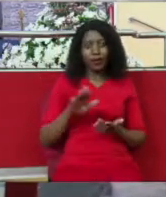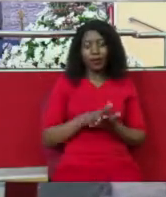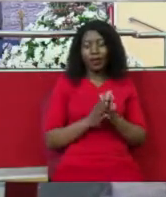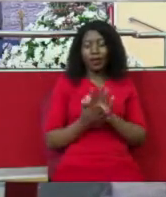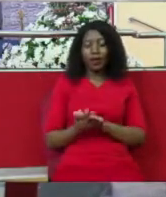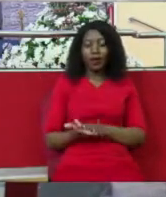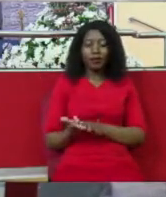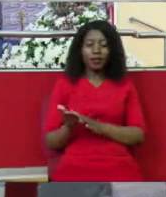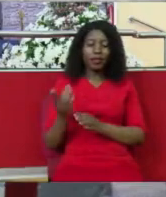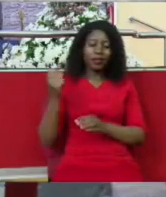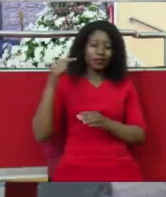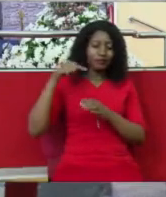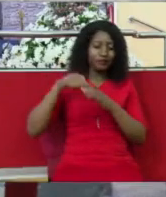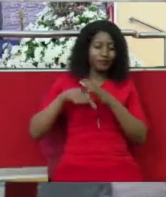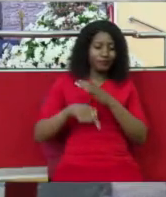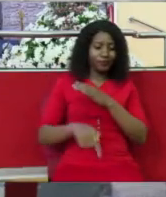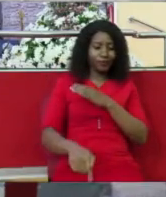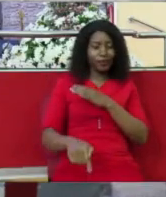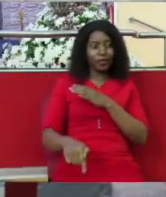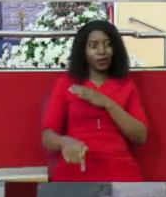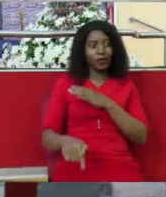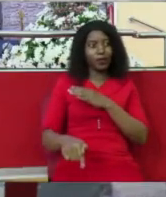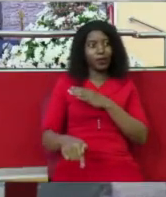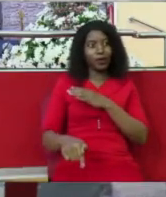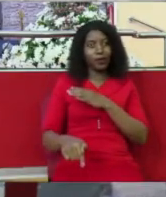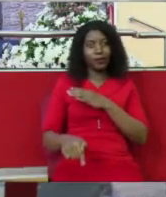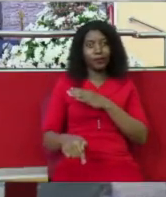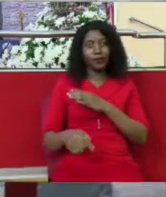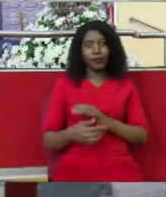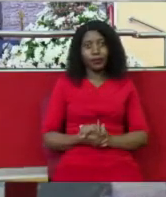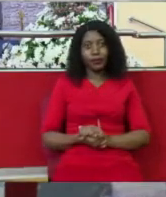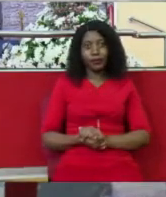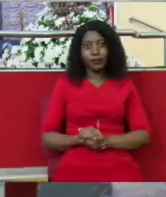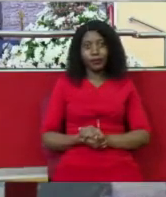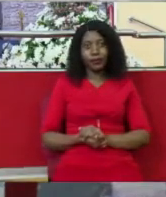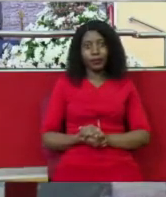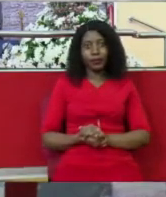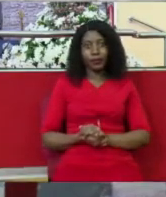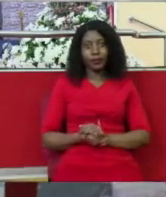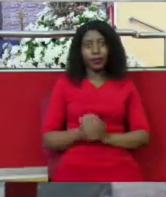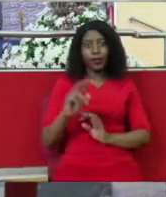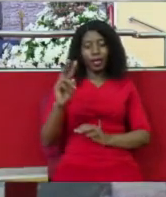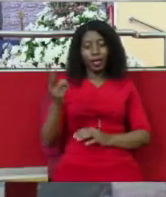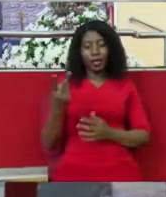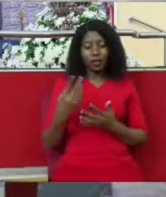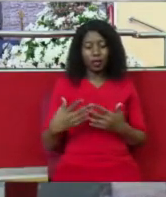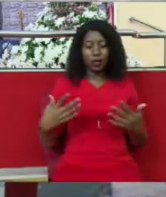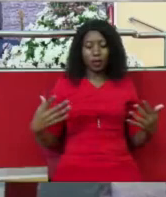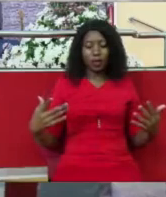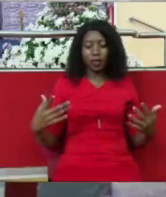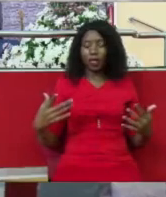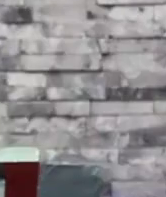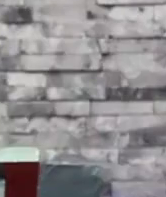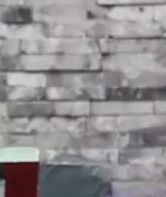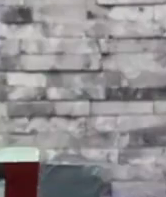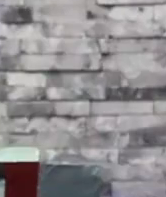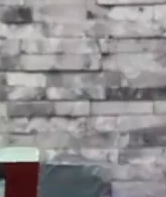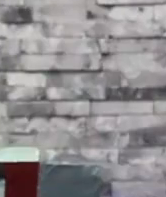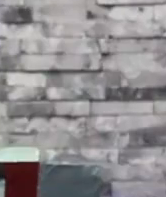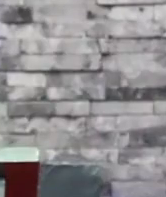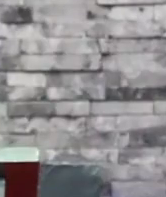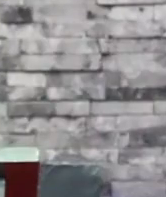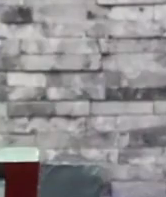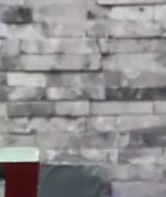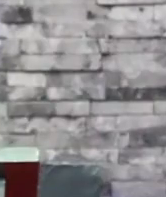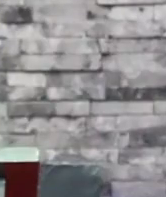trend. Unaona ya kwamba maisha yako yanaanza kuteremka na kwenda chini. The second thing we are getting from that scripture, kitu cha pili ambacho tunapata